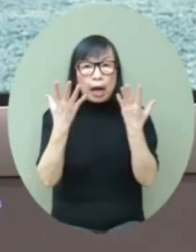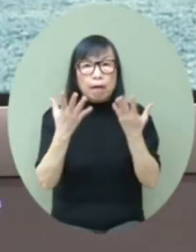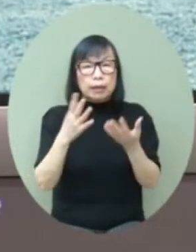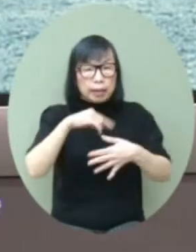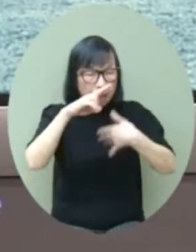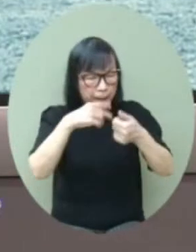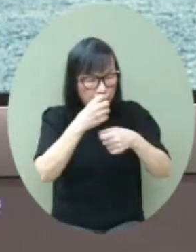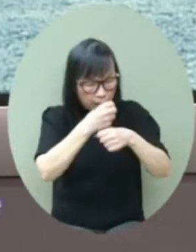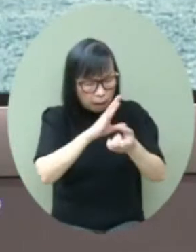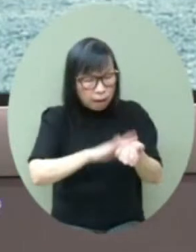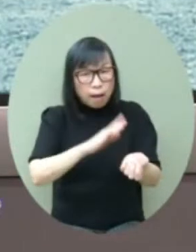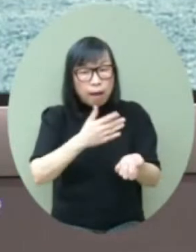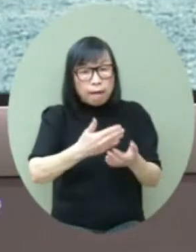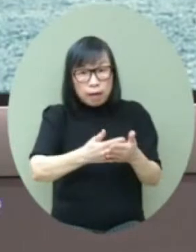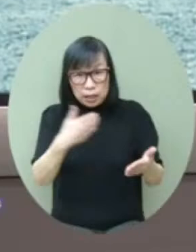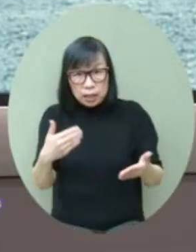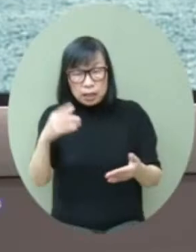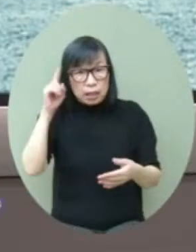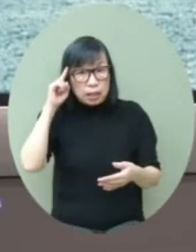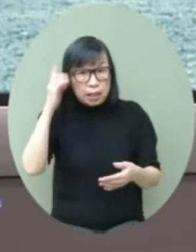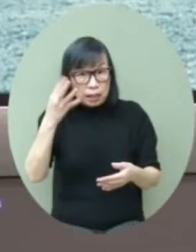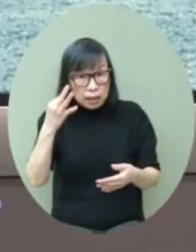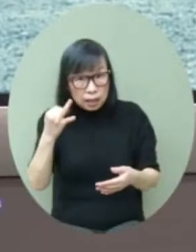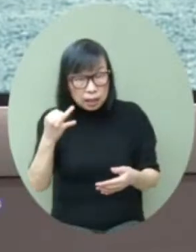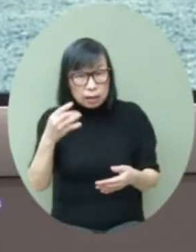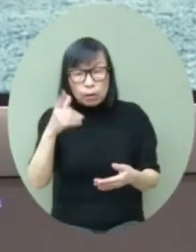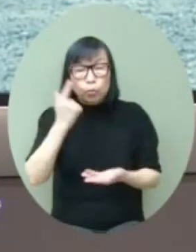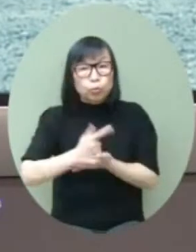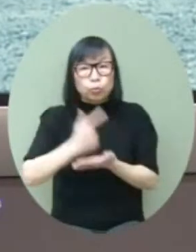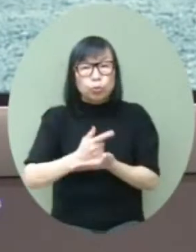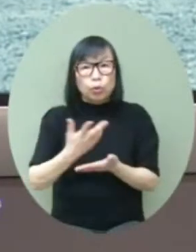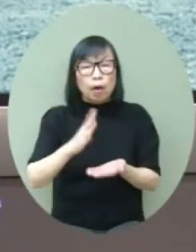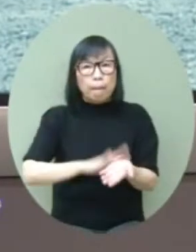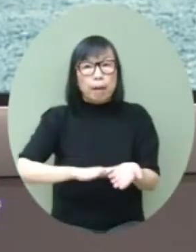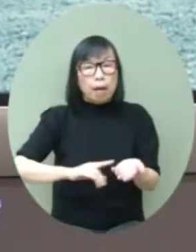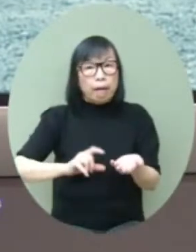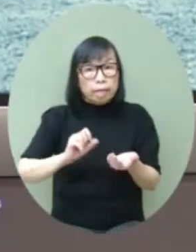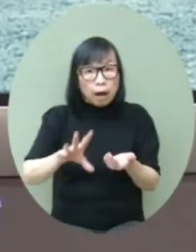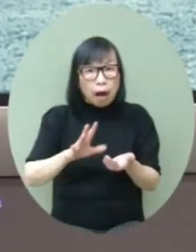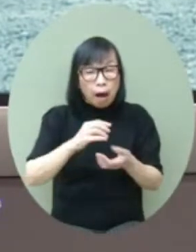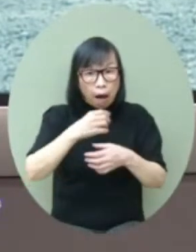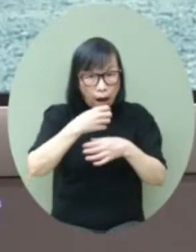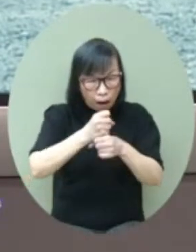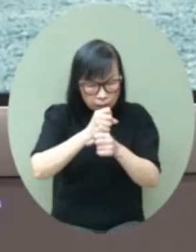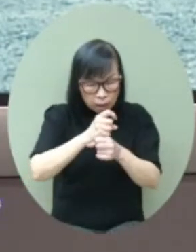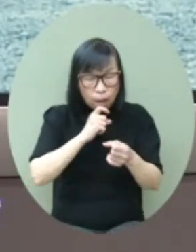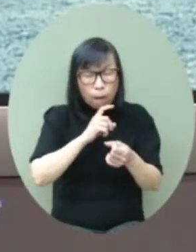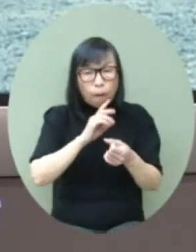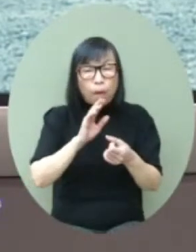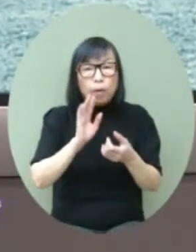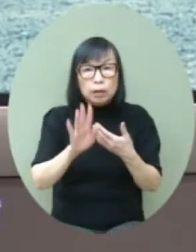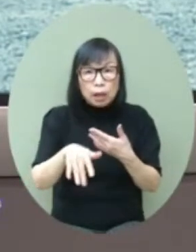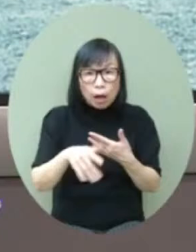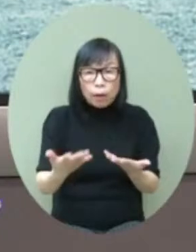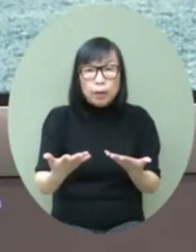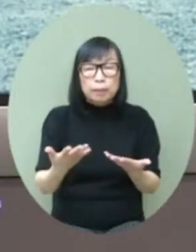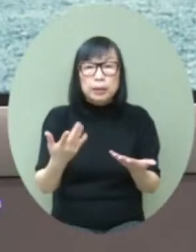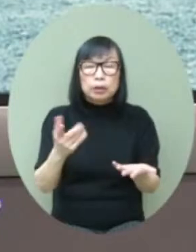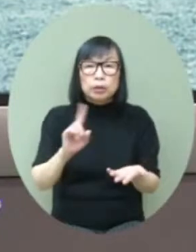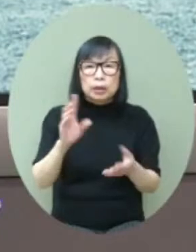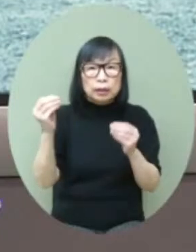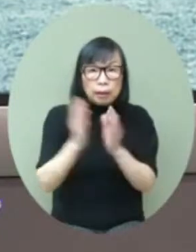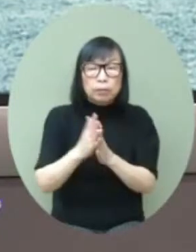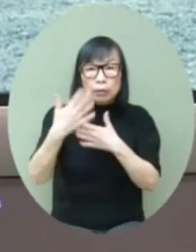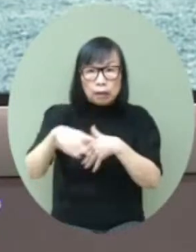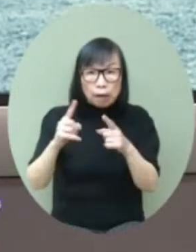period, for example, the few days before incubation or the onset of disease, and also the time after